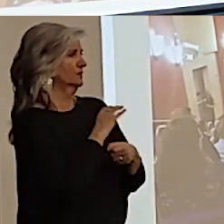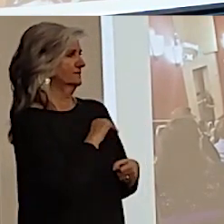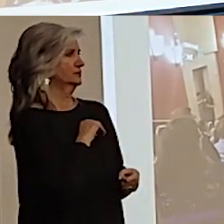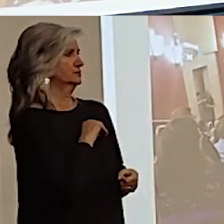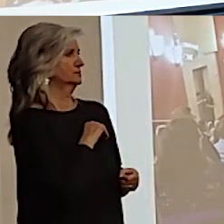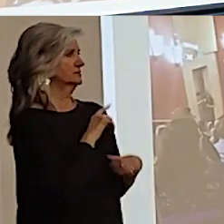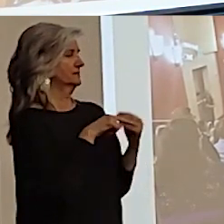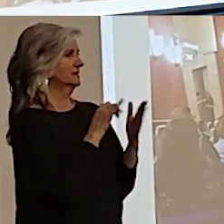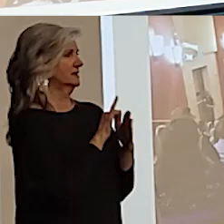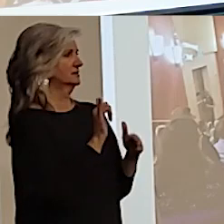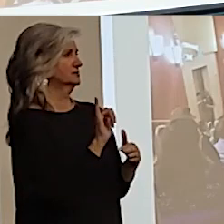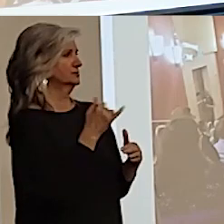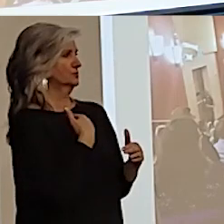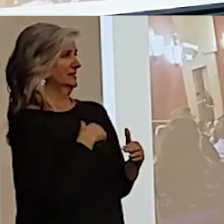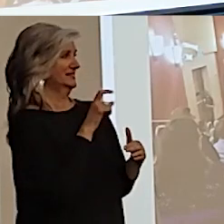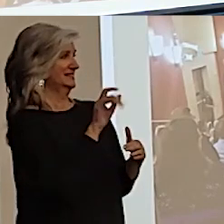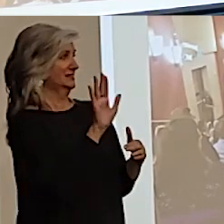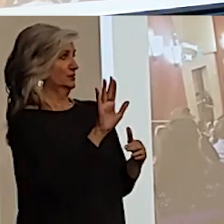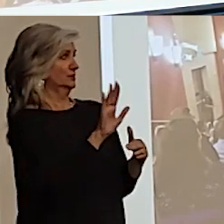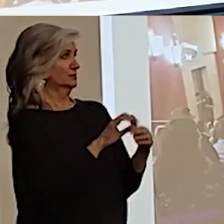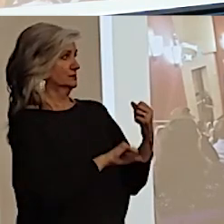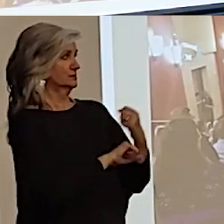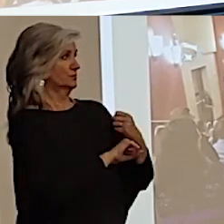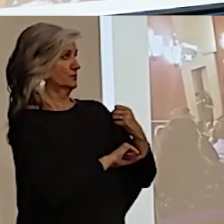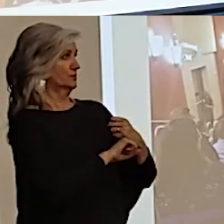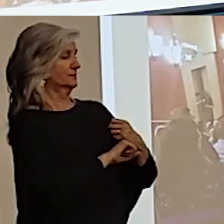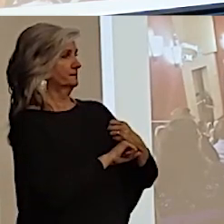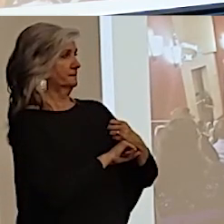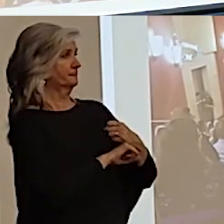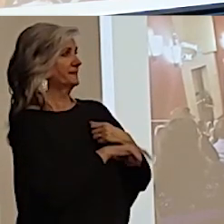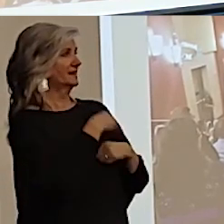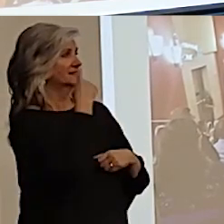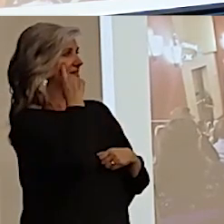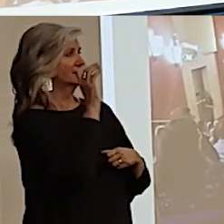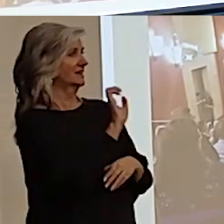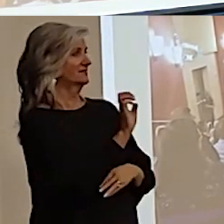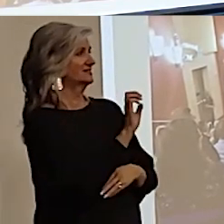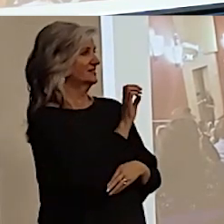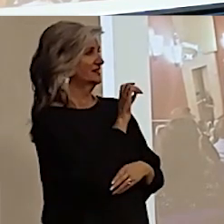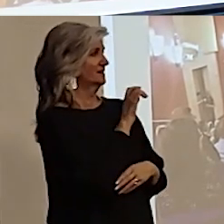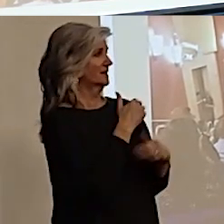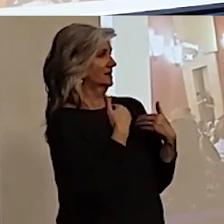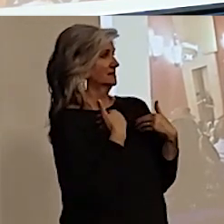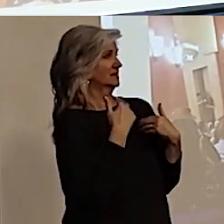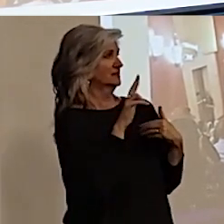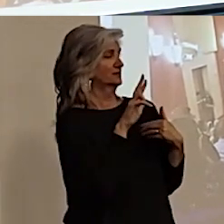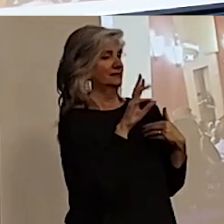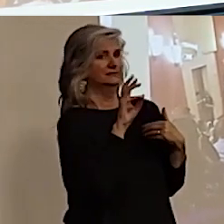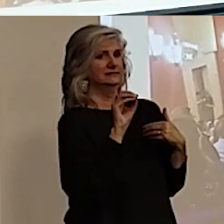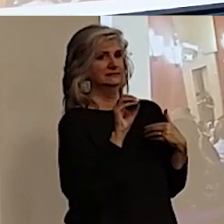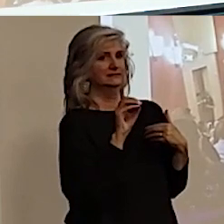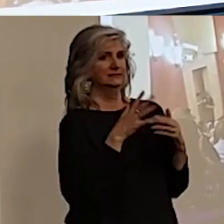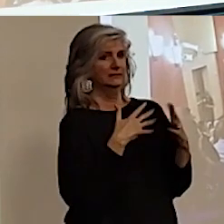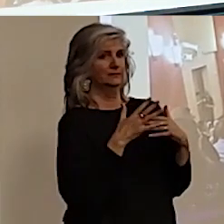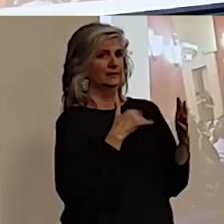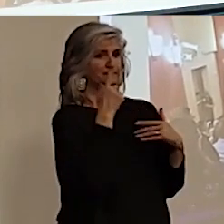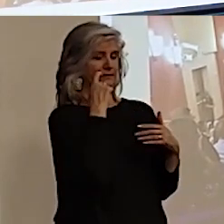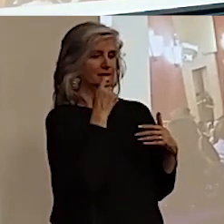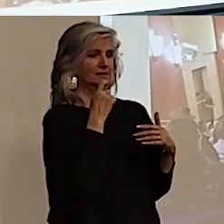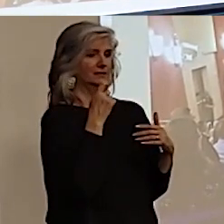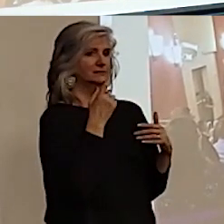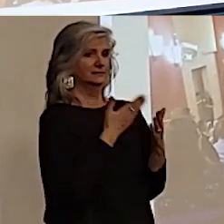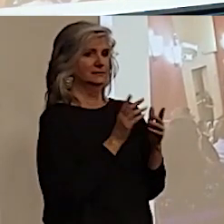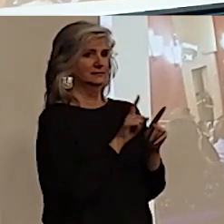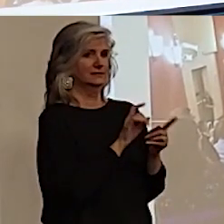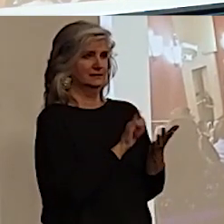mean, we need their support. You know, I think Evansville's done a 360 anyway. Because of some stuff like